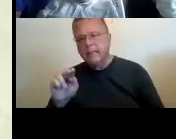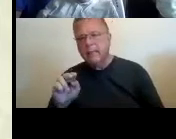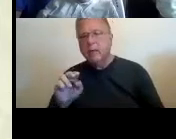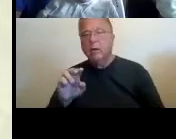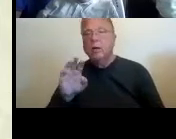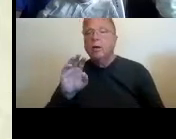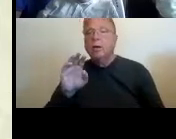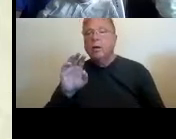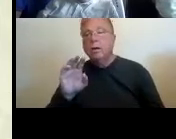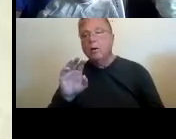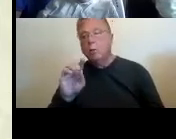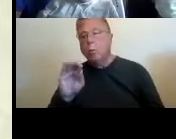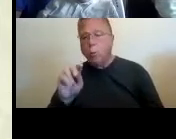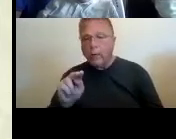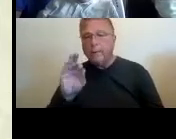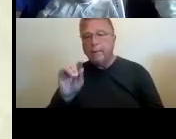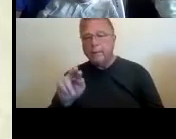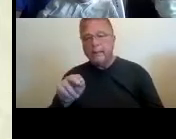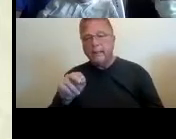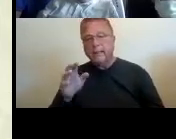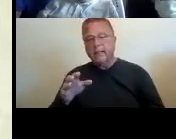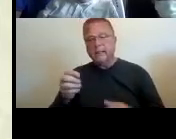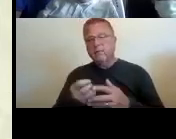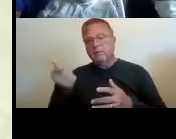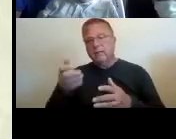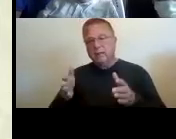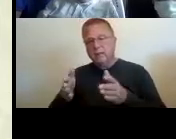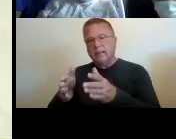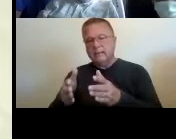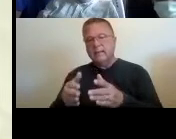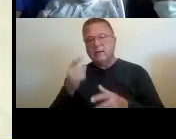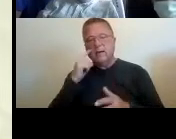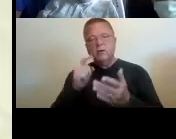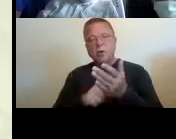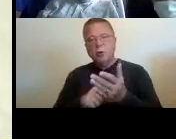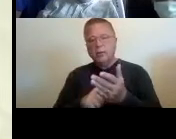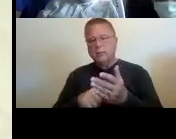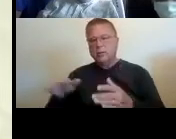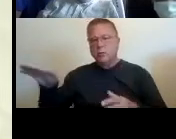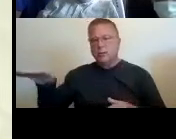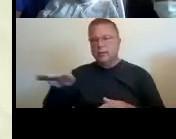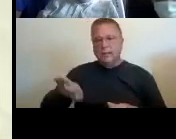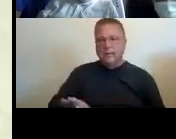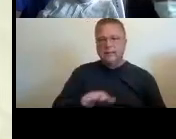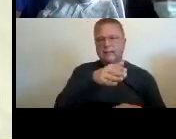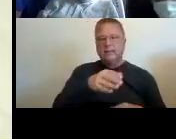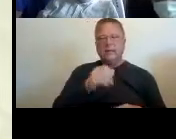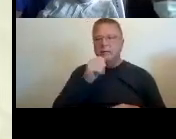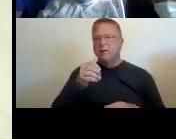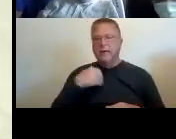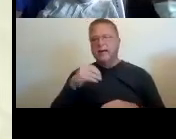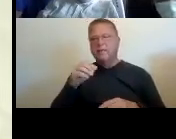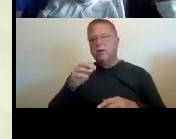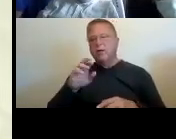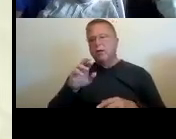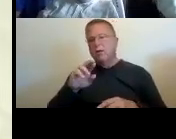that's the problem I've really noticed in Oakland when you put the bike paths. You don't put turning lights in. So anything that goes from 2 lanes down to